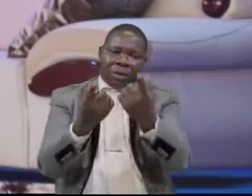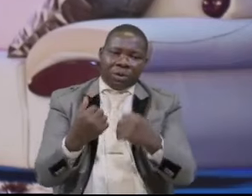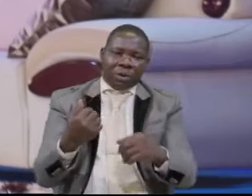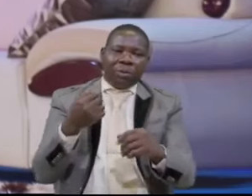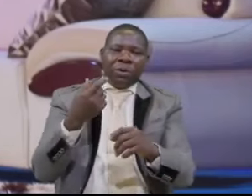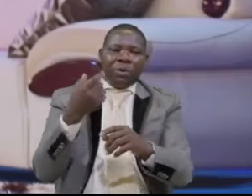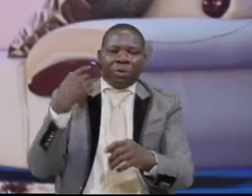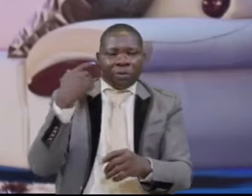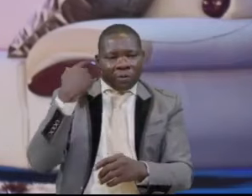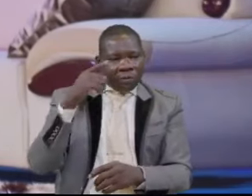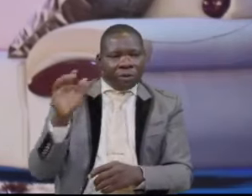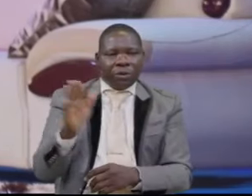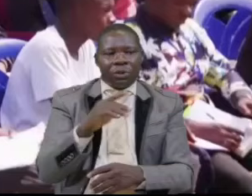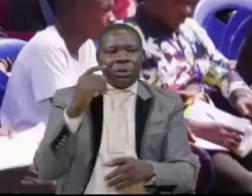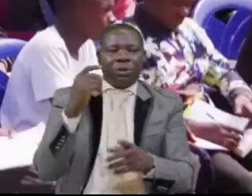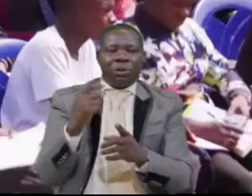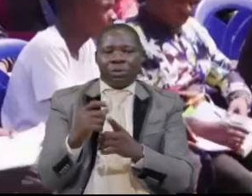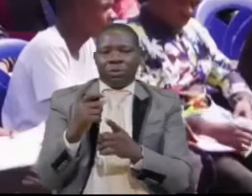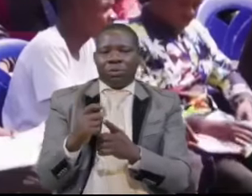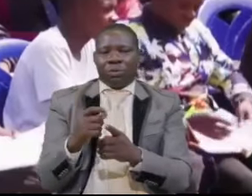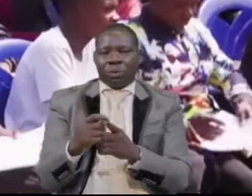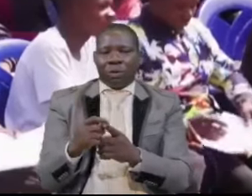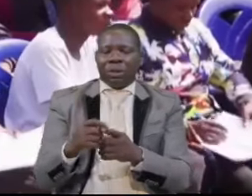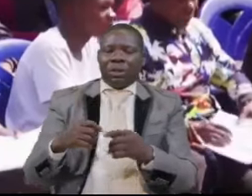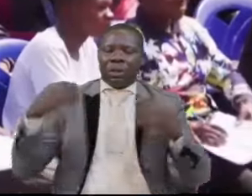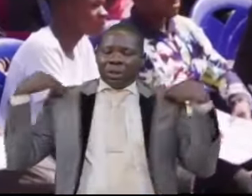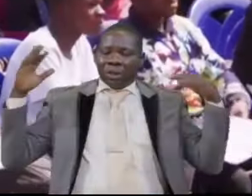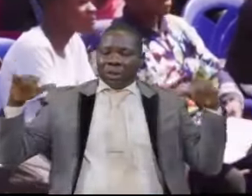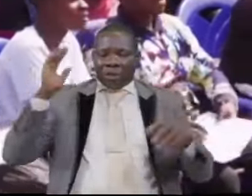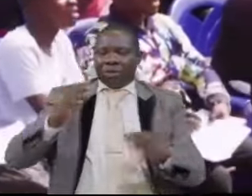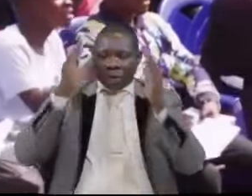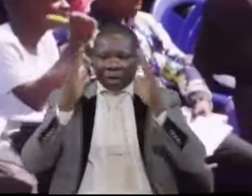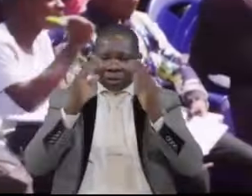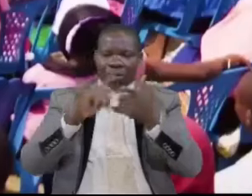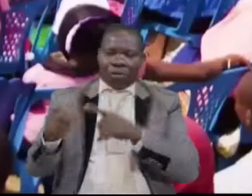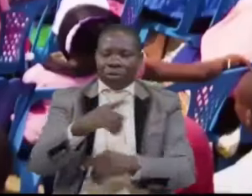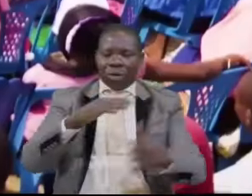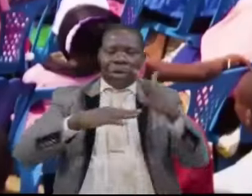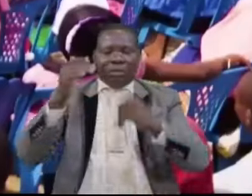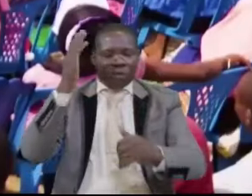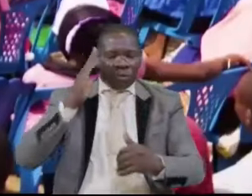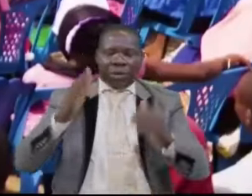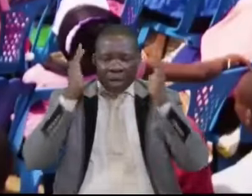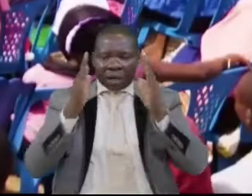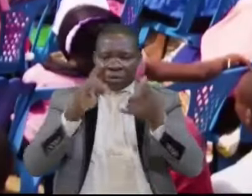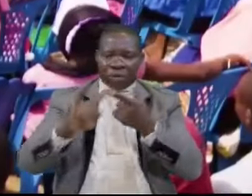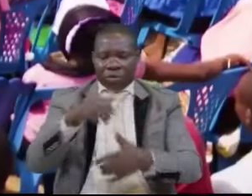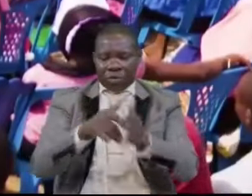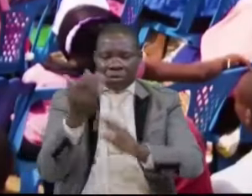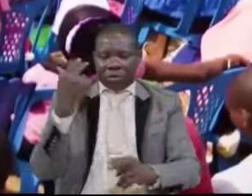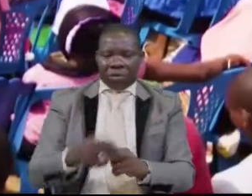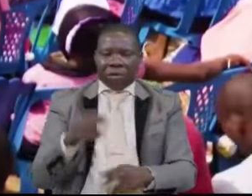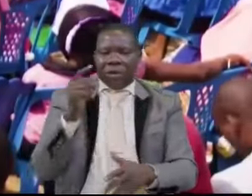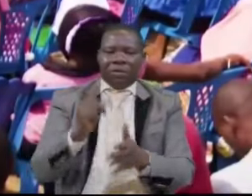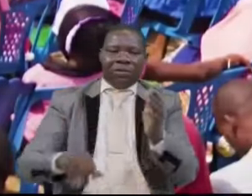words. Angels will attend to you. Heaven will attend to you. Look at verse 13. In verse